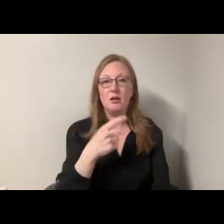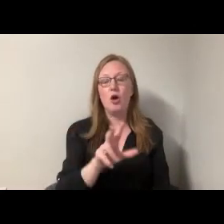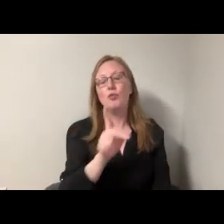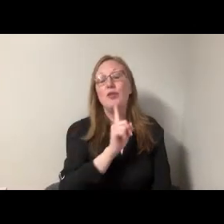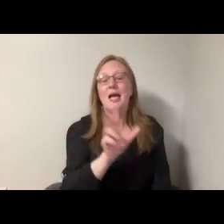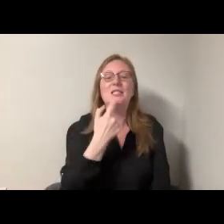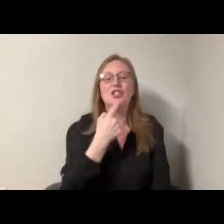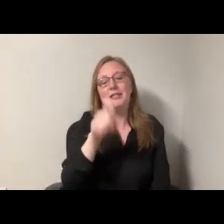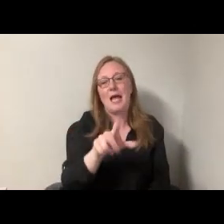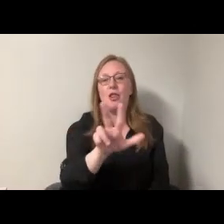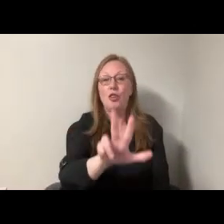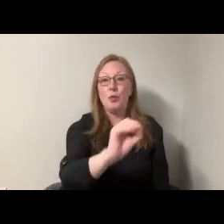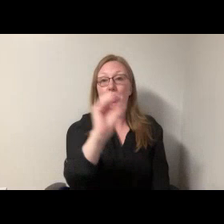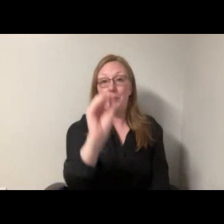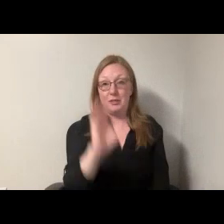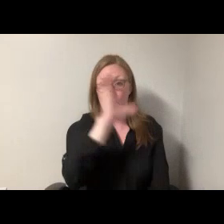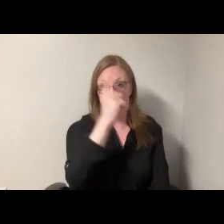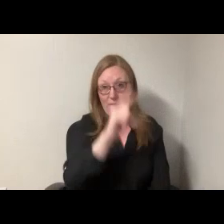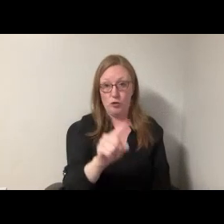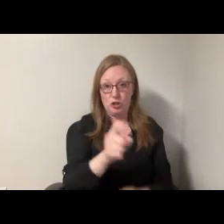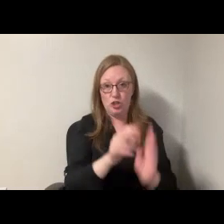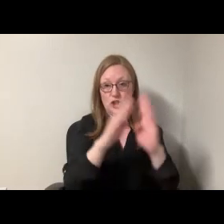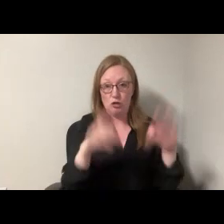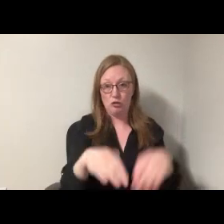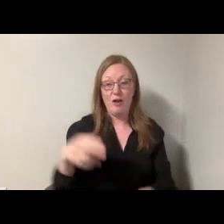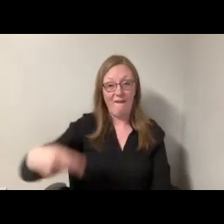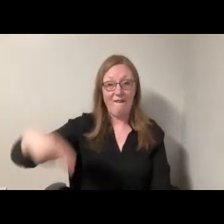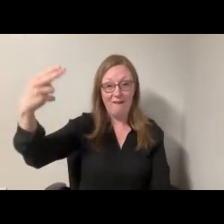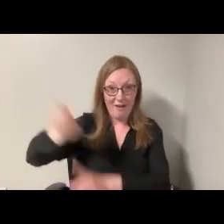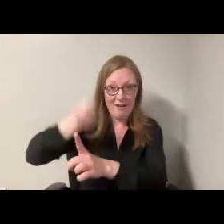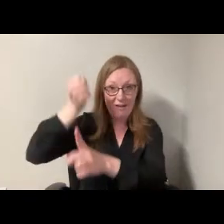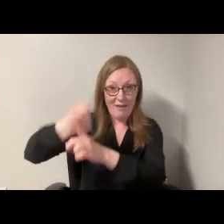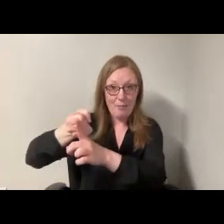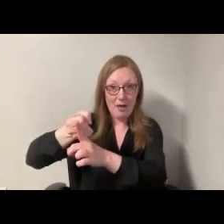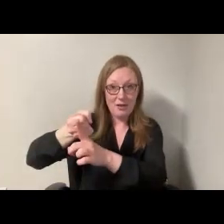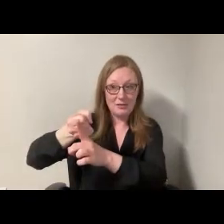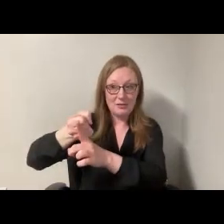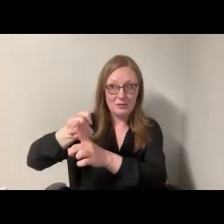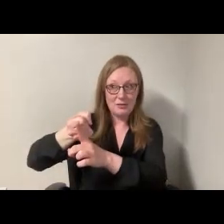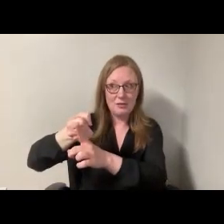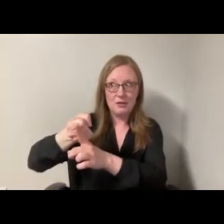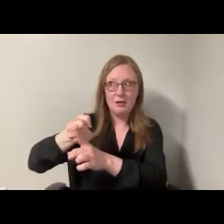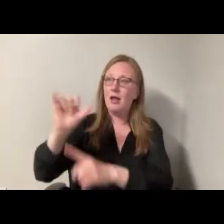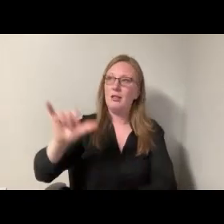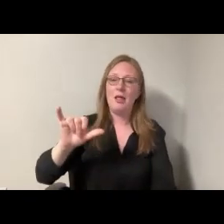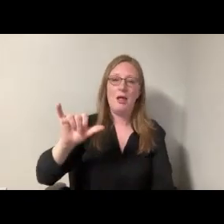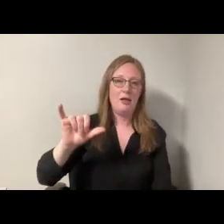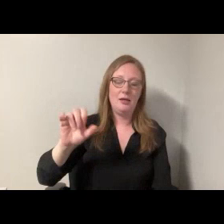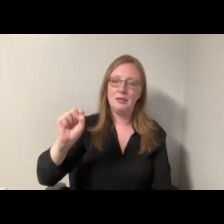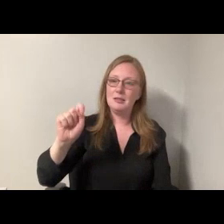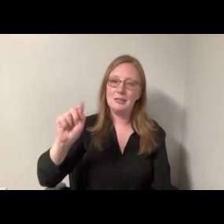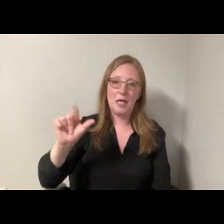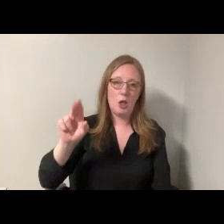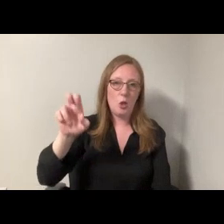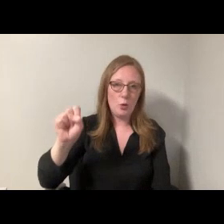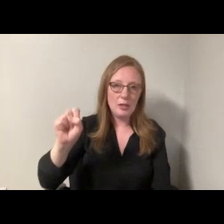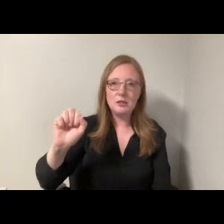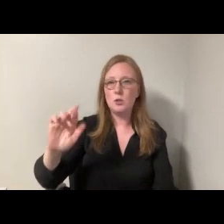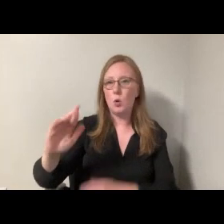3% seek shelter. In the high impact zone, like that zone, like in Bay St. Louis or the coast